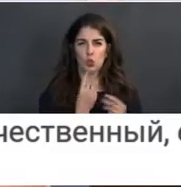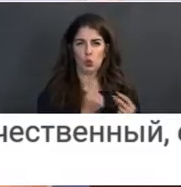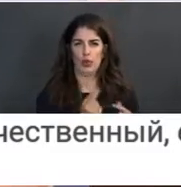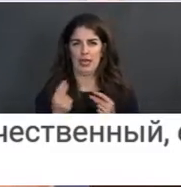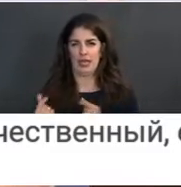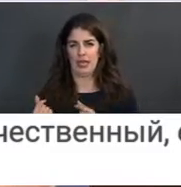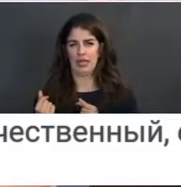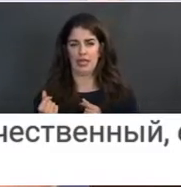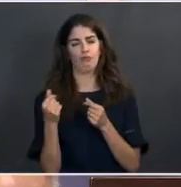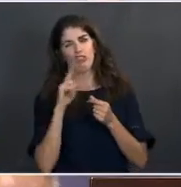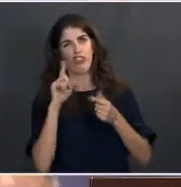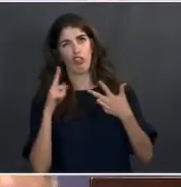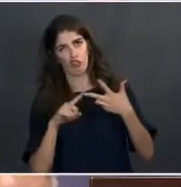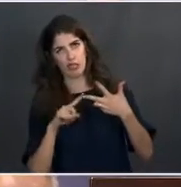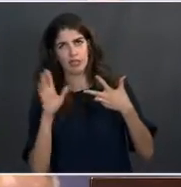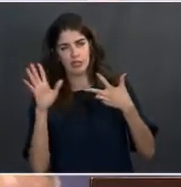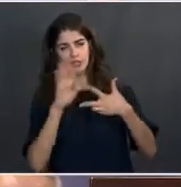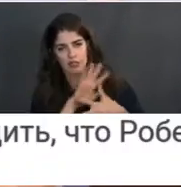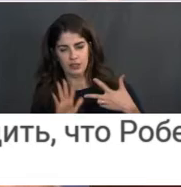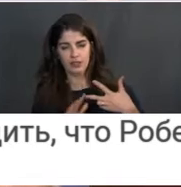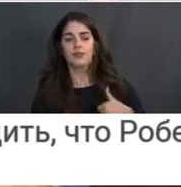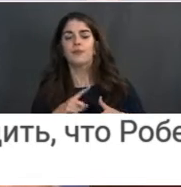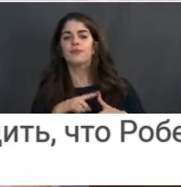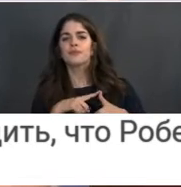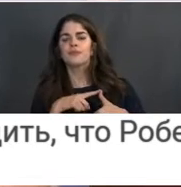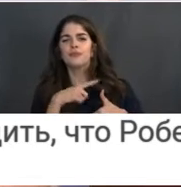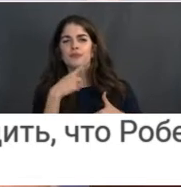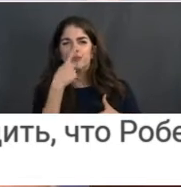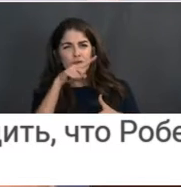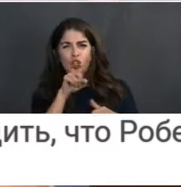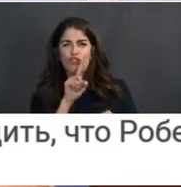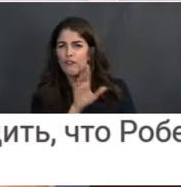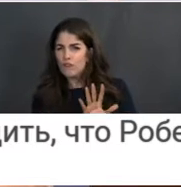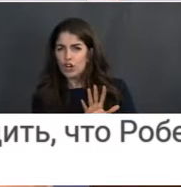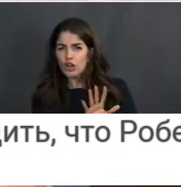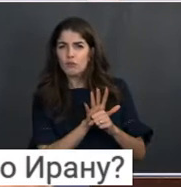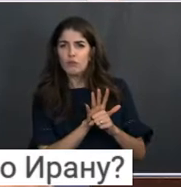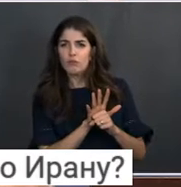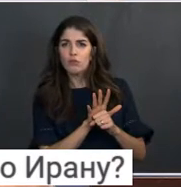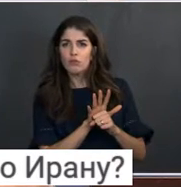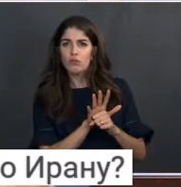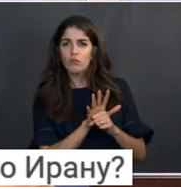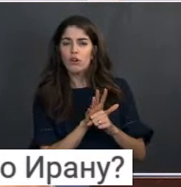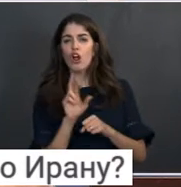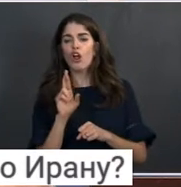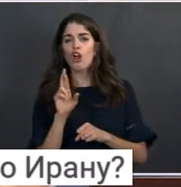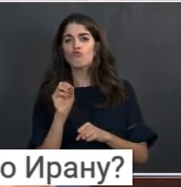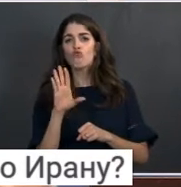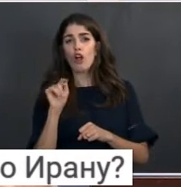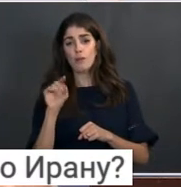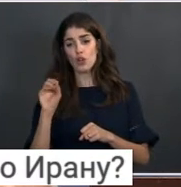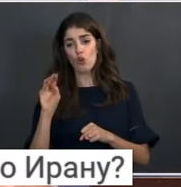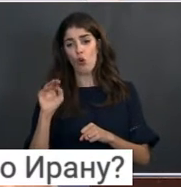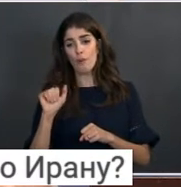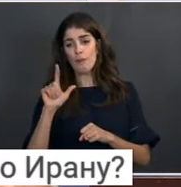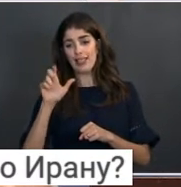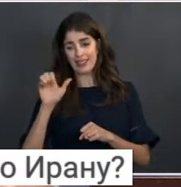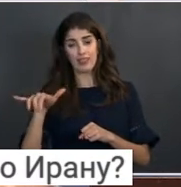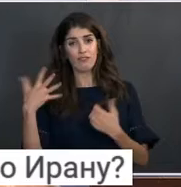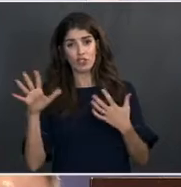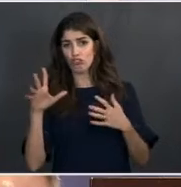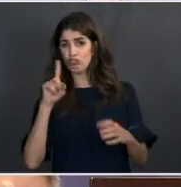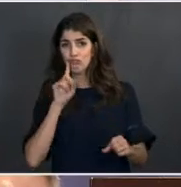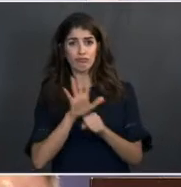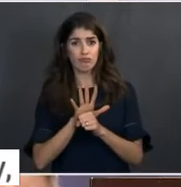one domestic, if that's okay. Can you confirm officially that Robert Malley's been appointed special envoy